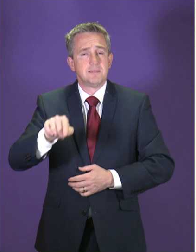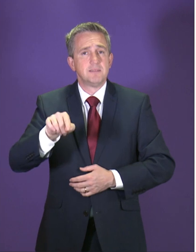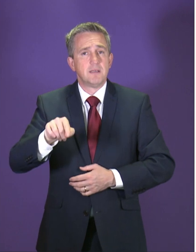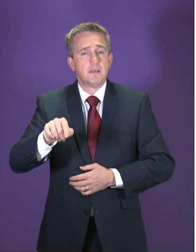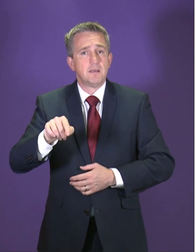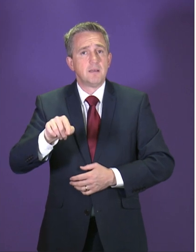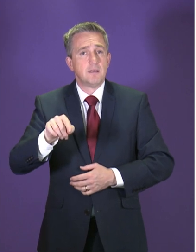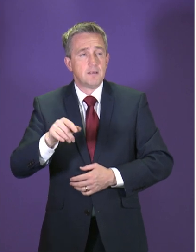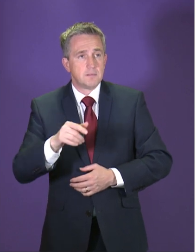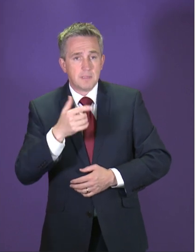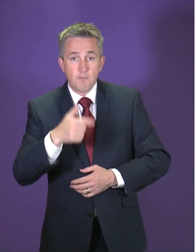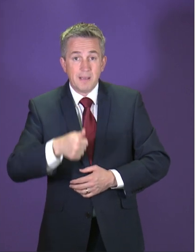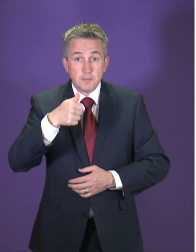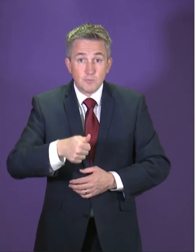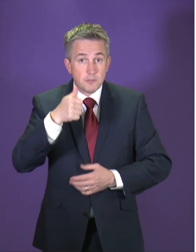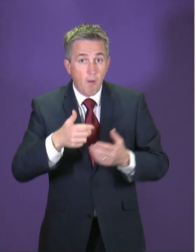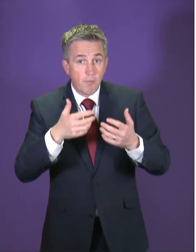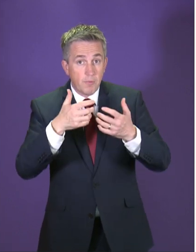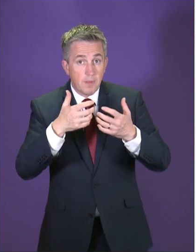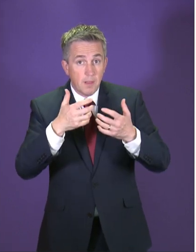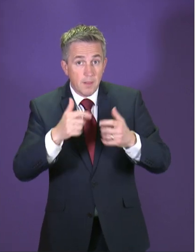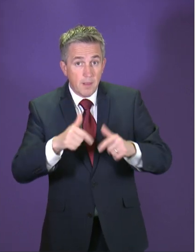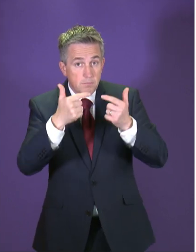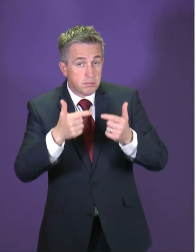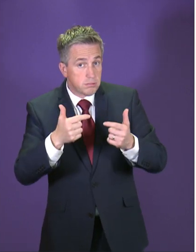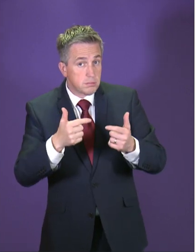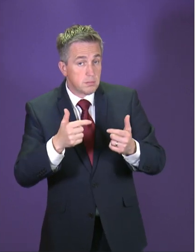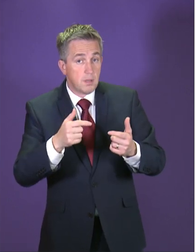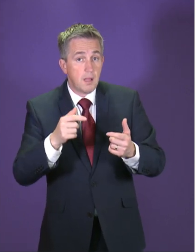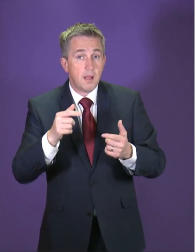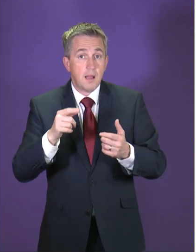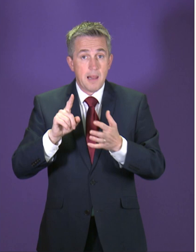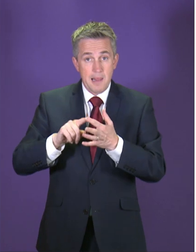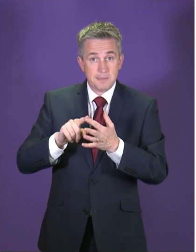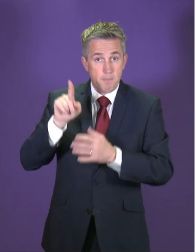If the miracles of technology deliver, I'm hoping, Liz